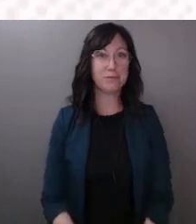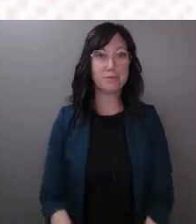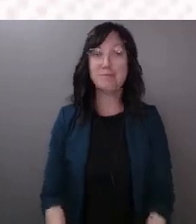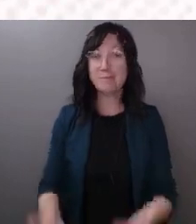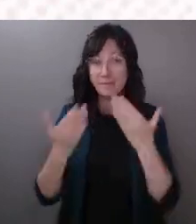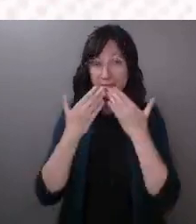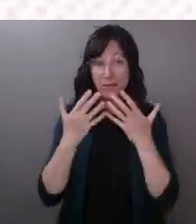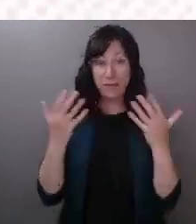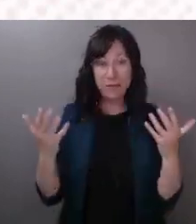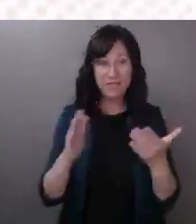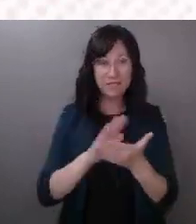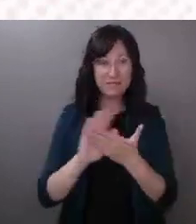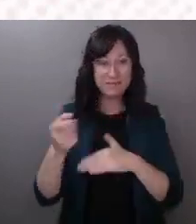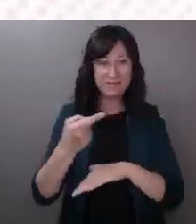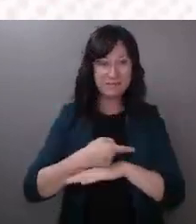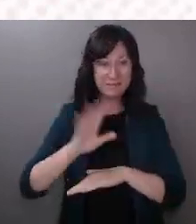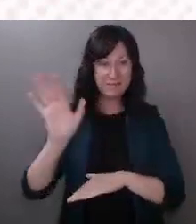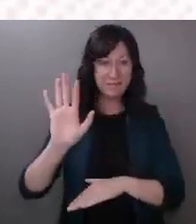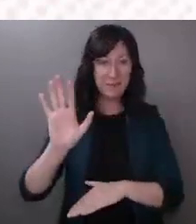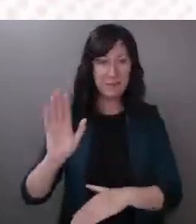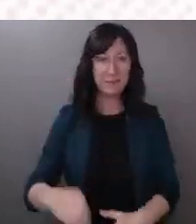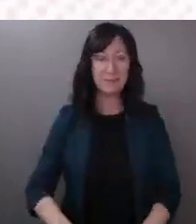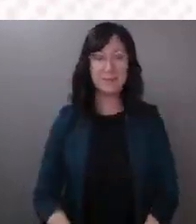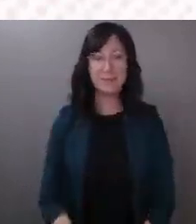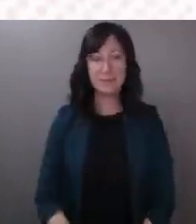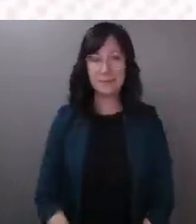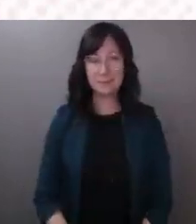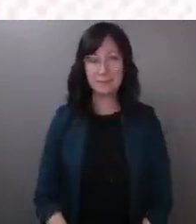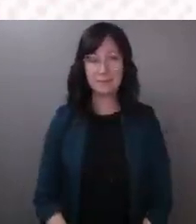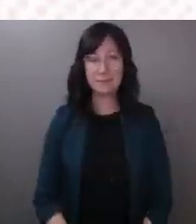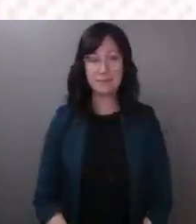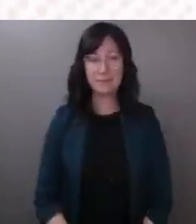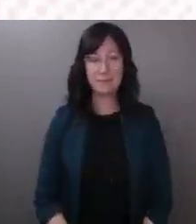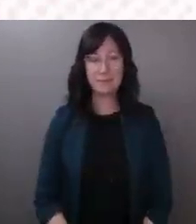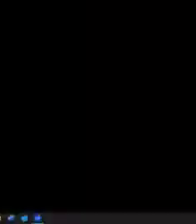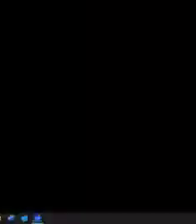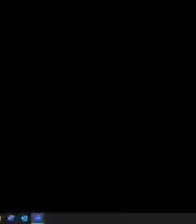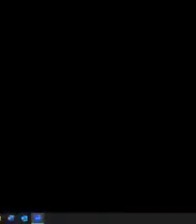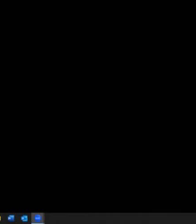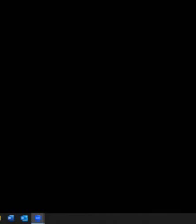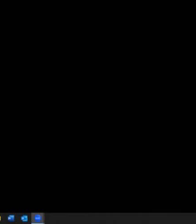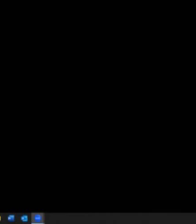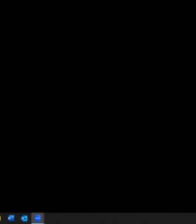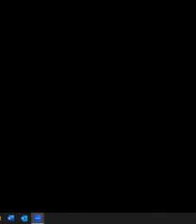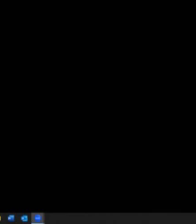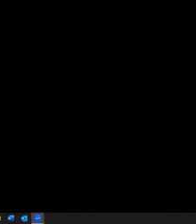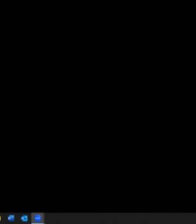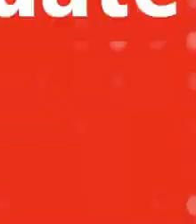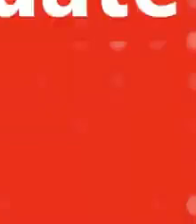to everyone. Merci beaucoup. Recording stopped.